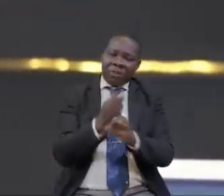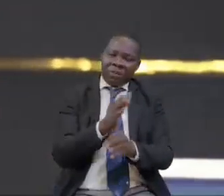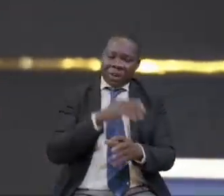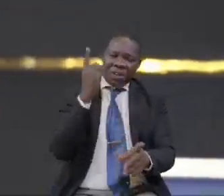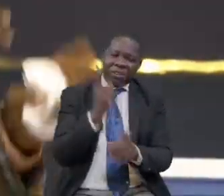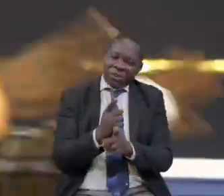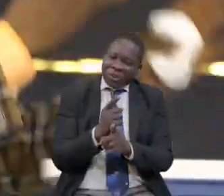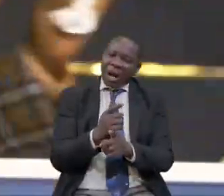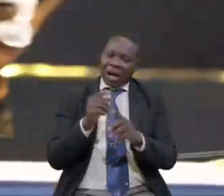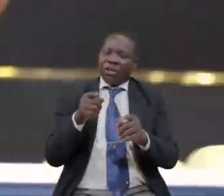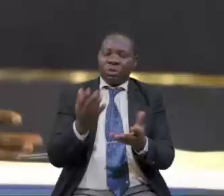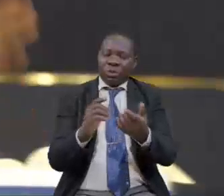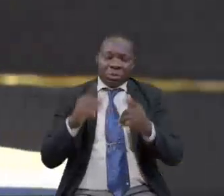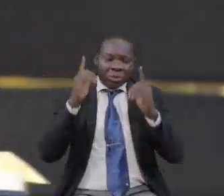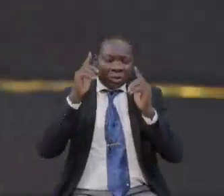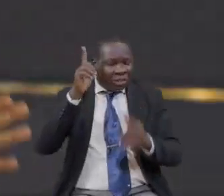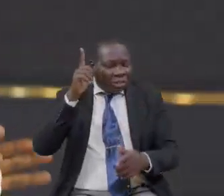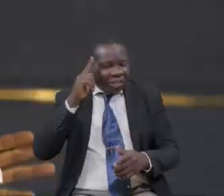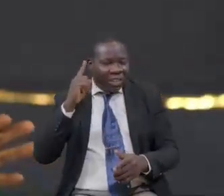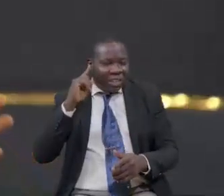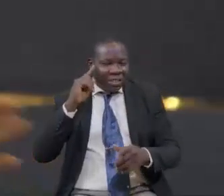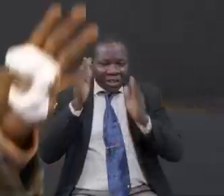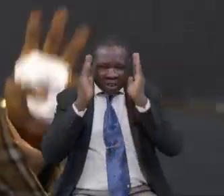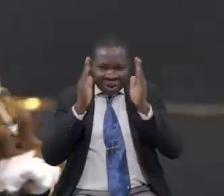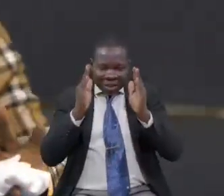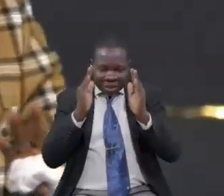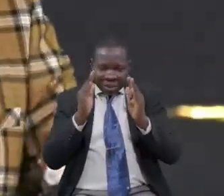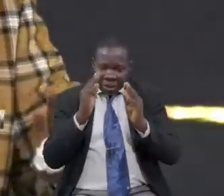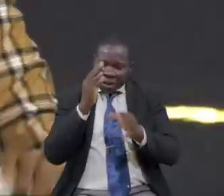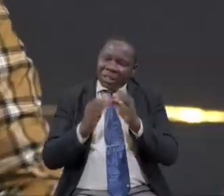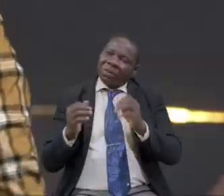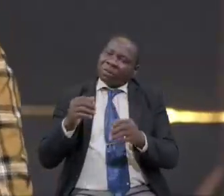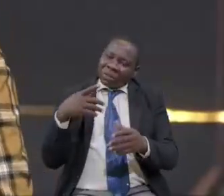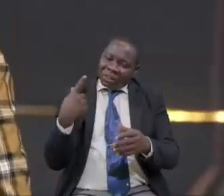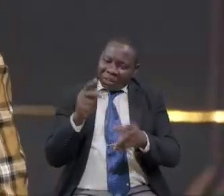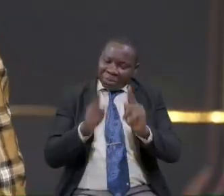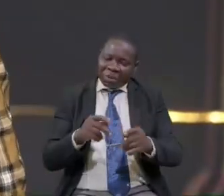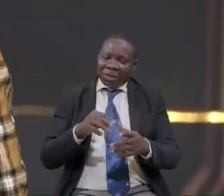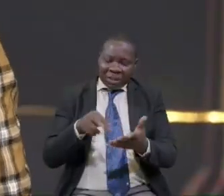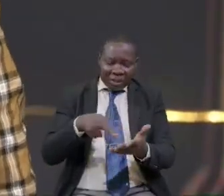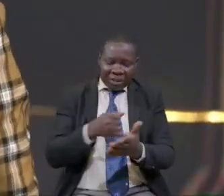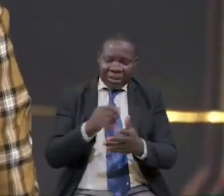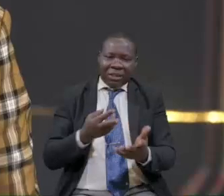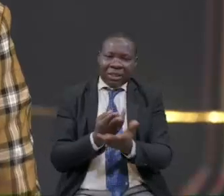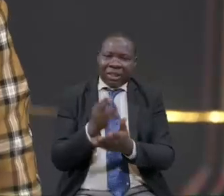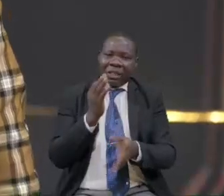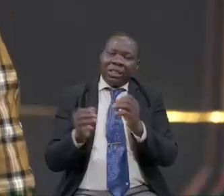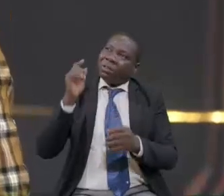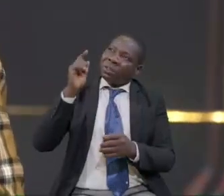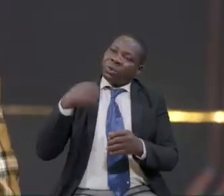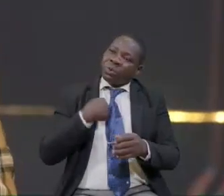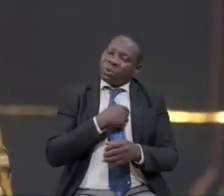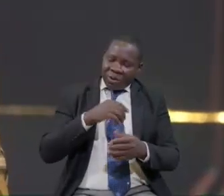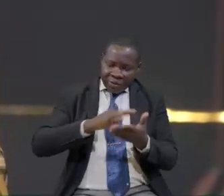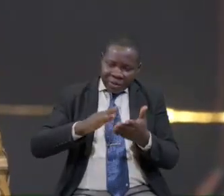right. He's saying, if we confess our sins, he is faithful and just to forgive